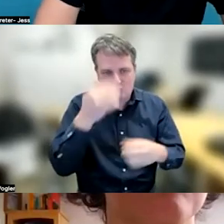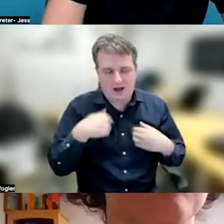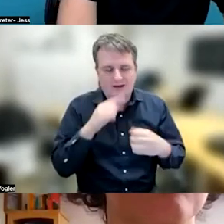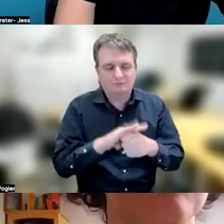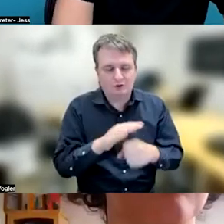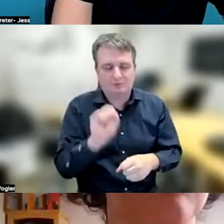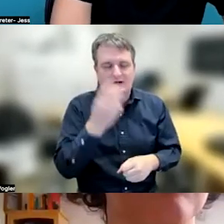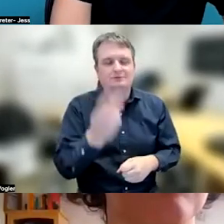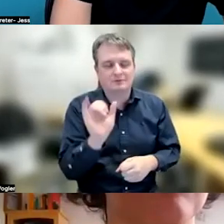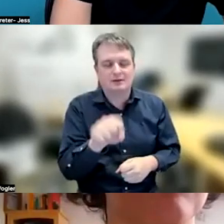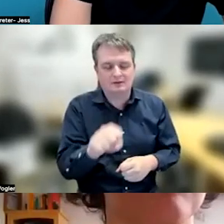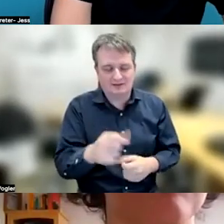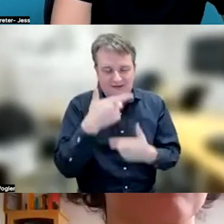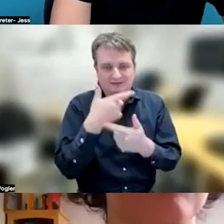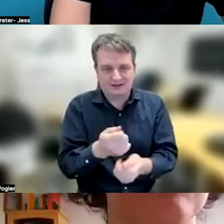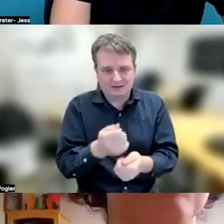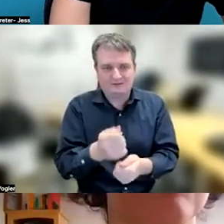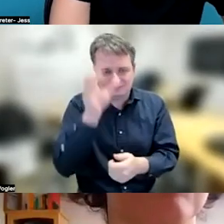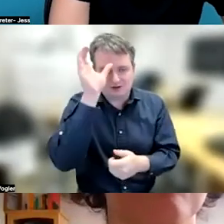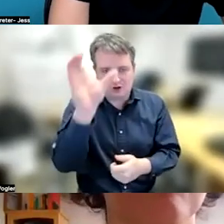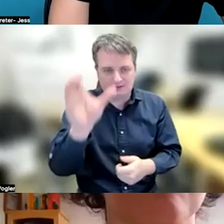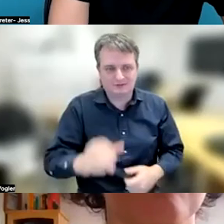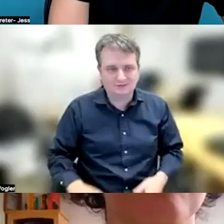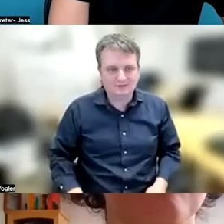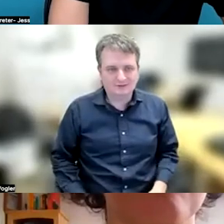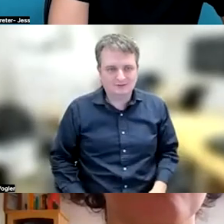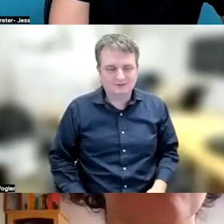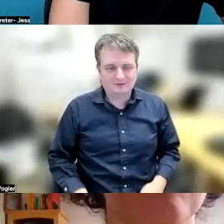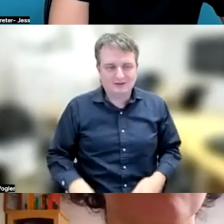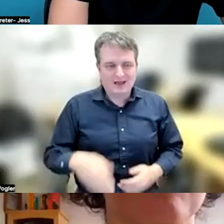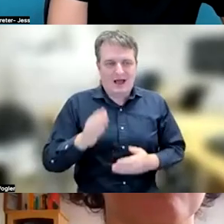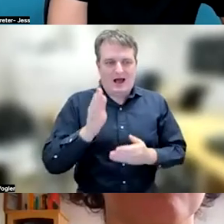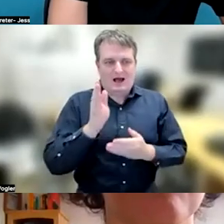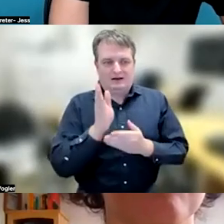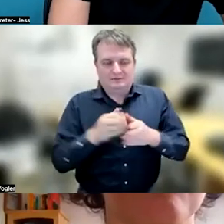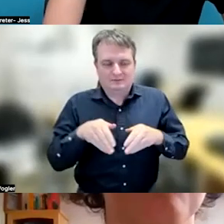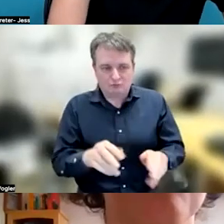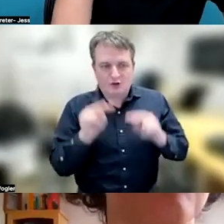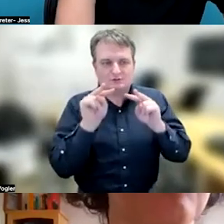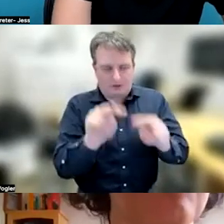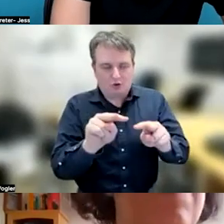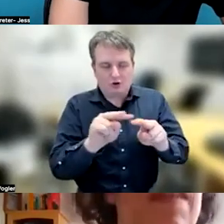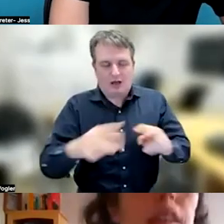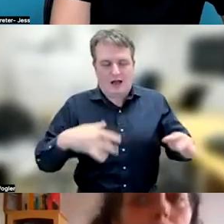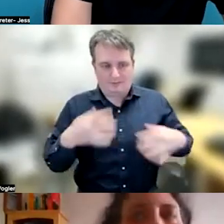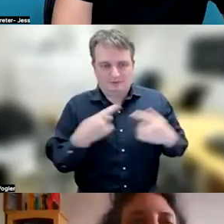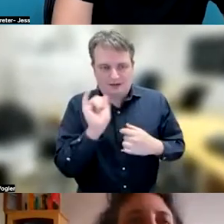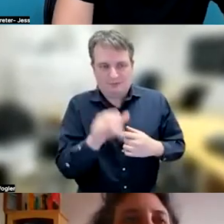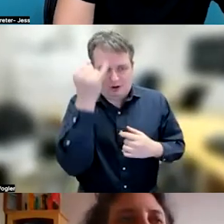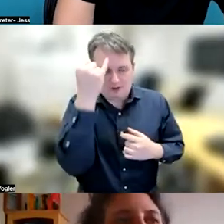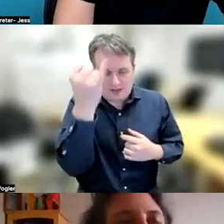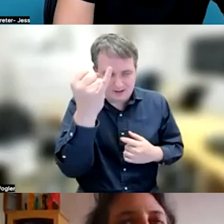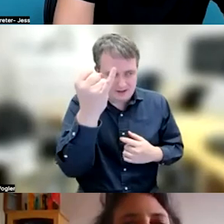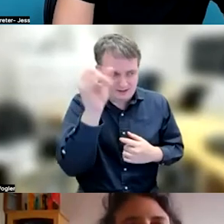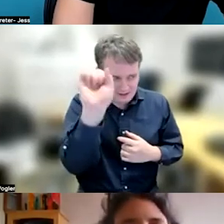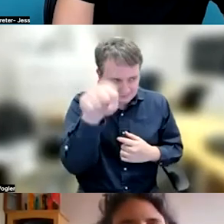So I want to make sure that I'm clear that I'm very dedicated to providing that access to communication, and I'm familiar with that concept. So some